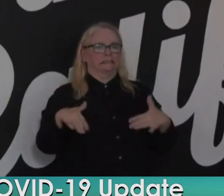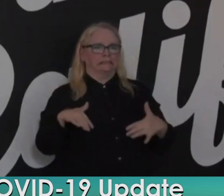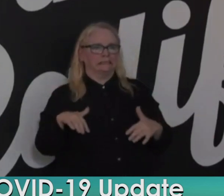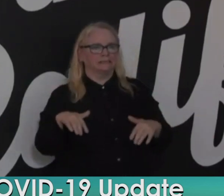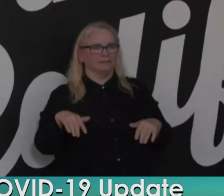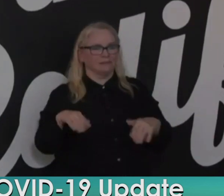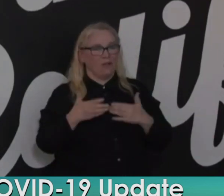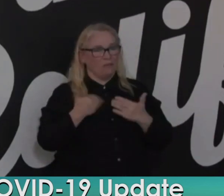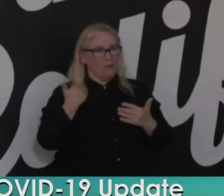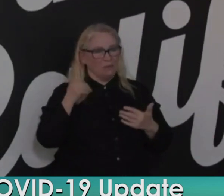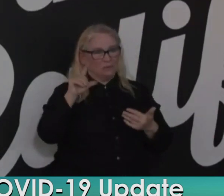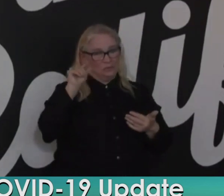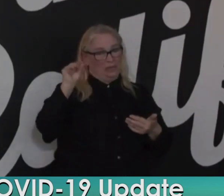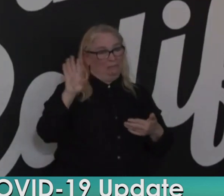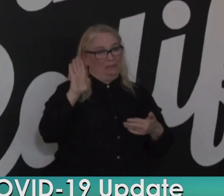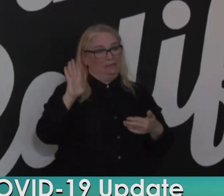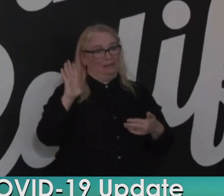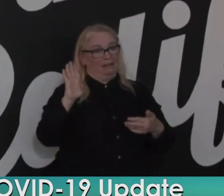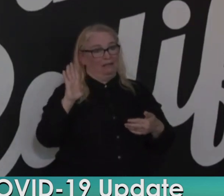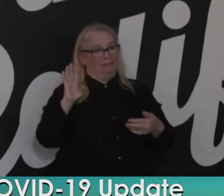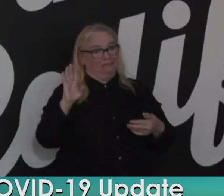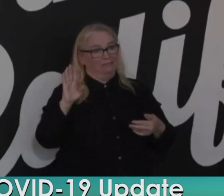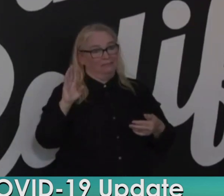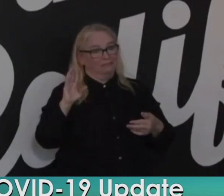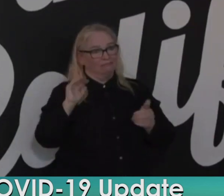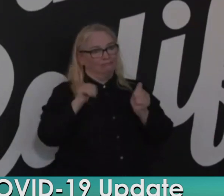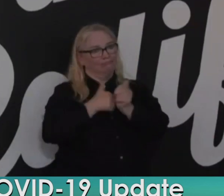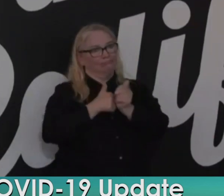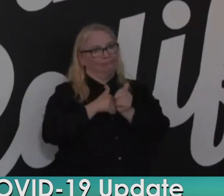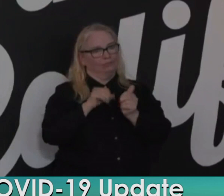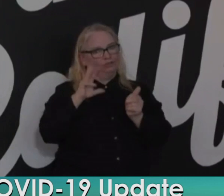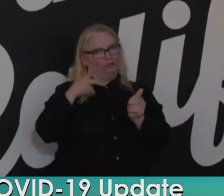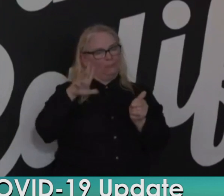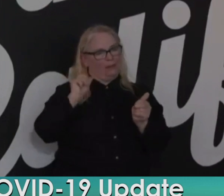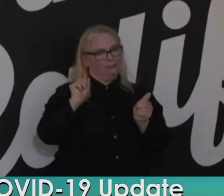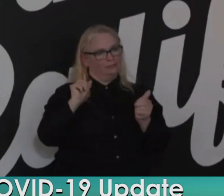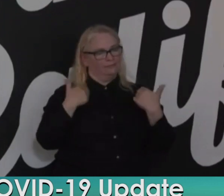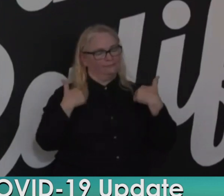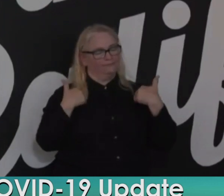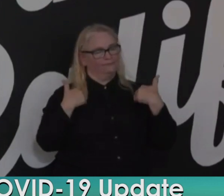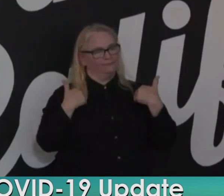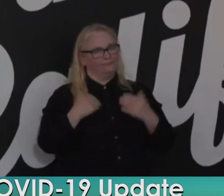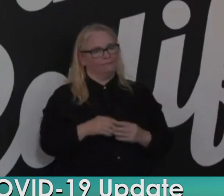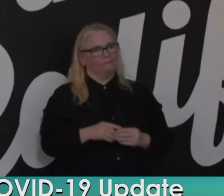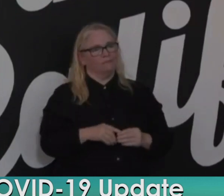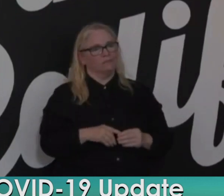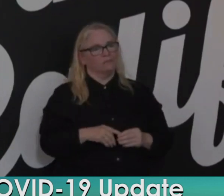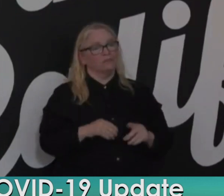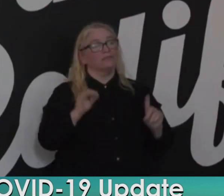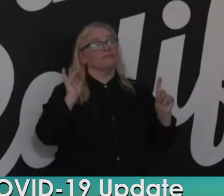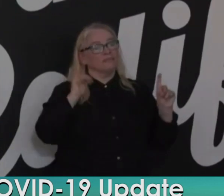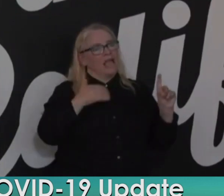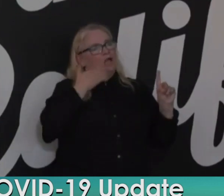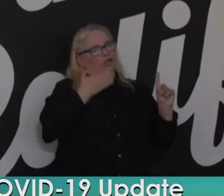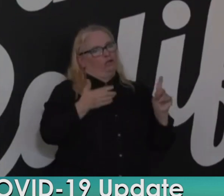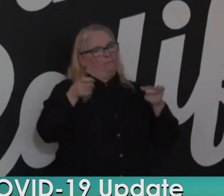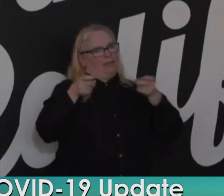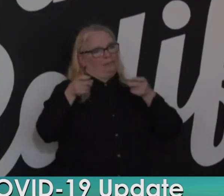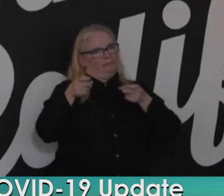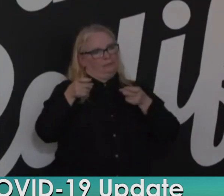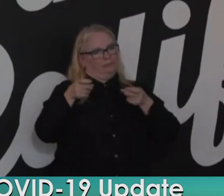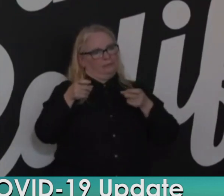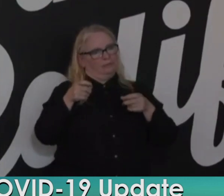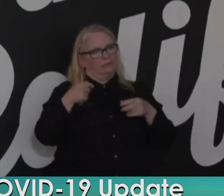at least projected in January to be north of $20 billion of reserves. A well-managed state in that respect. We were beginning to pay down our